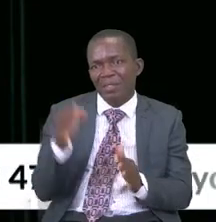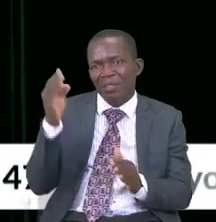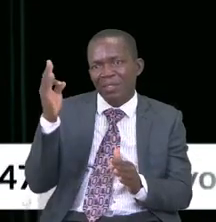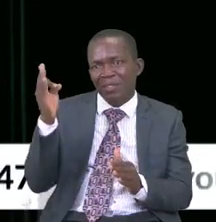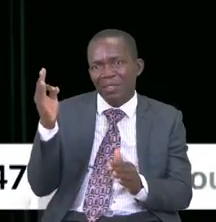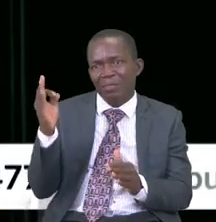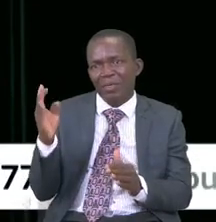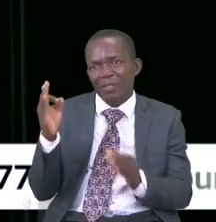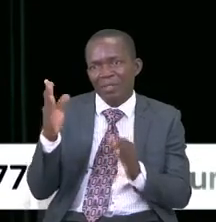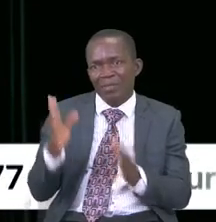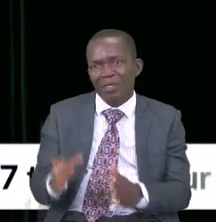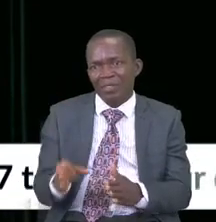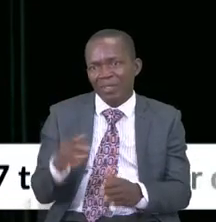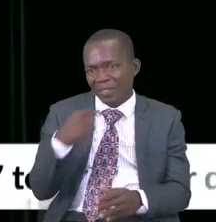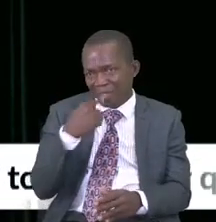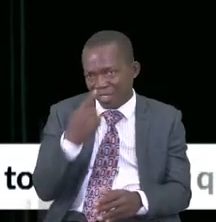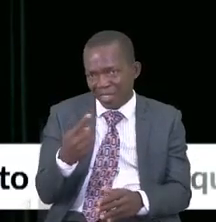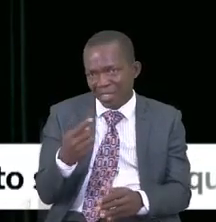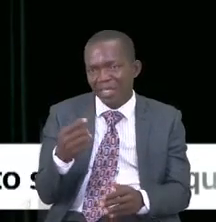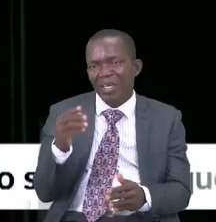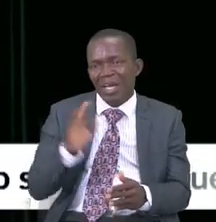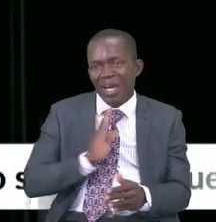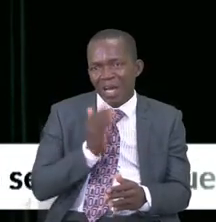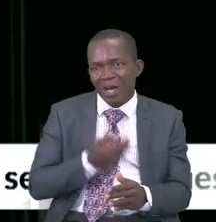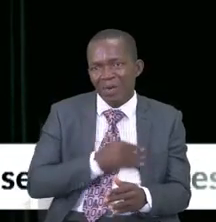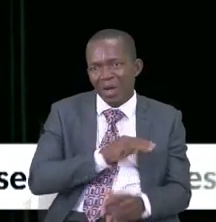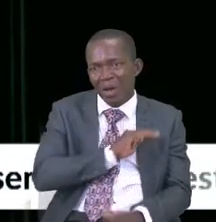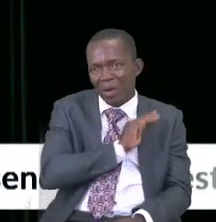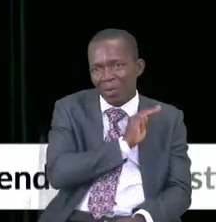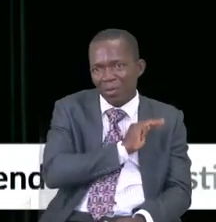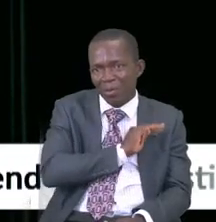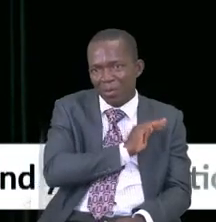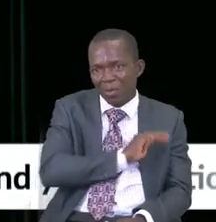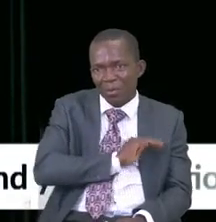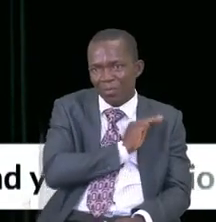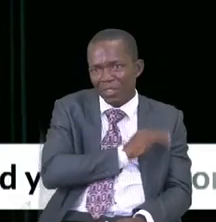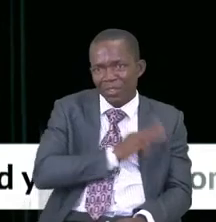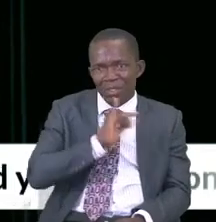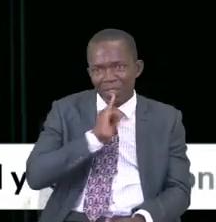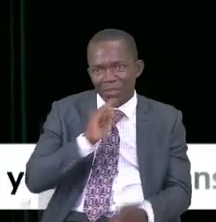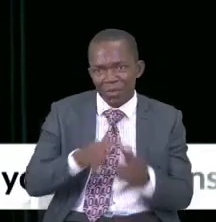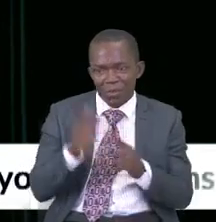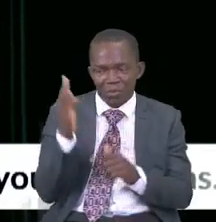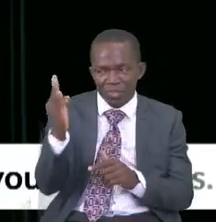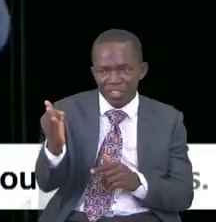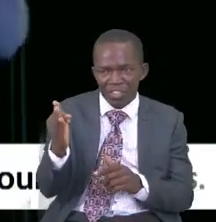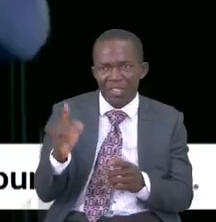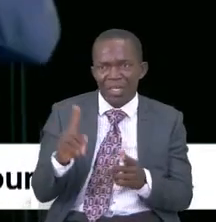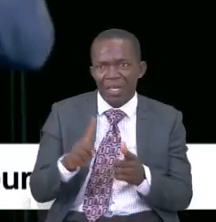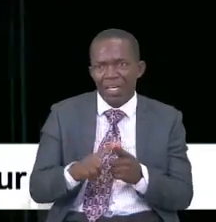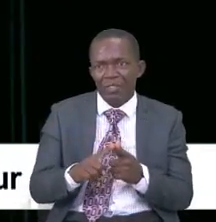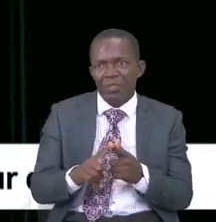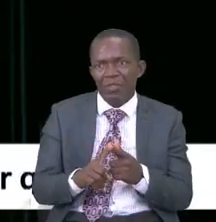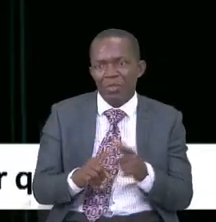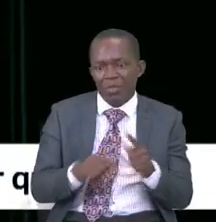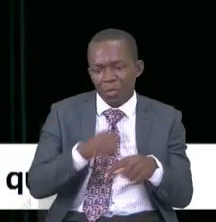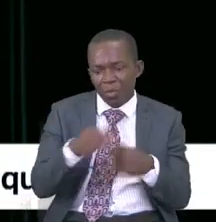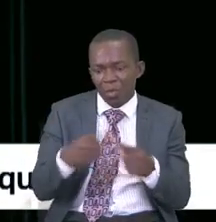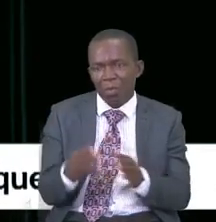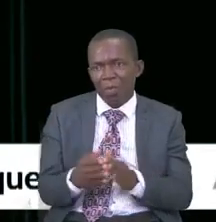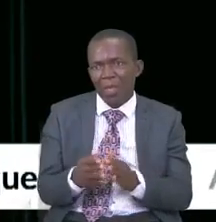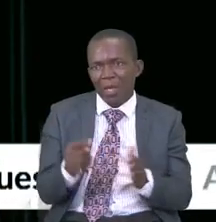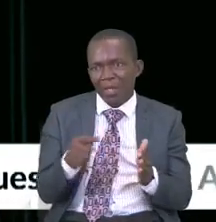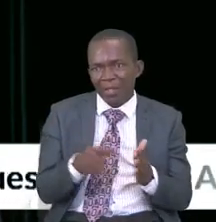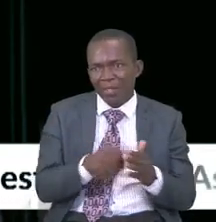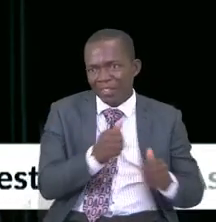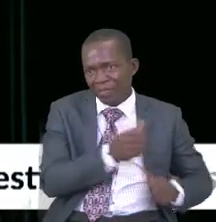the mission is to preach. The mission is to go, to reach Christ. But this military man, they had